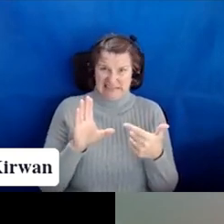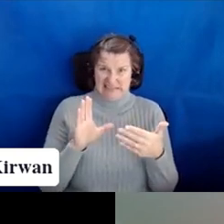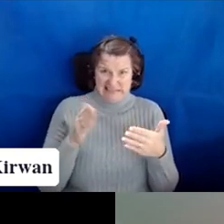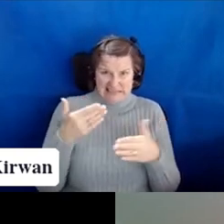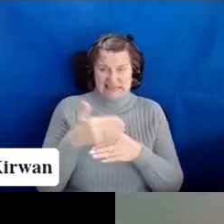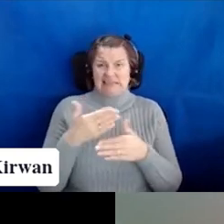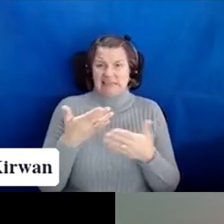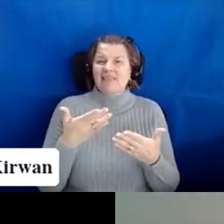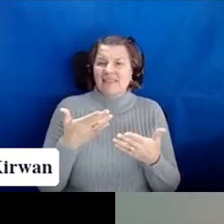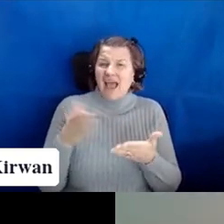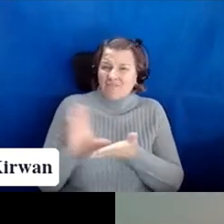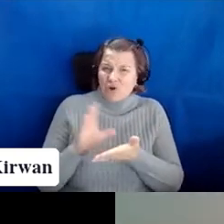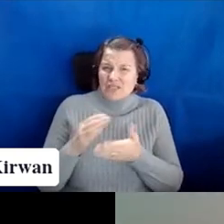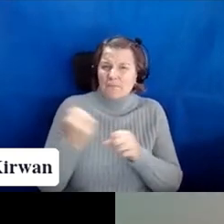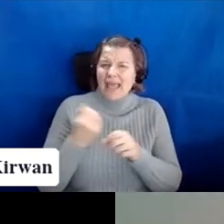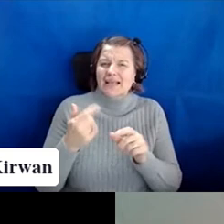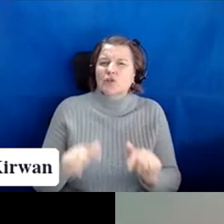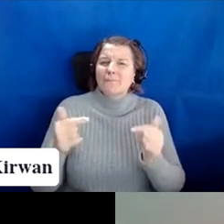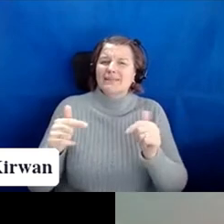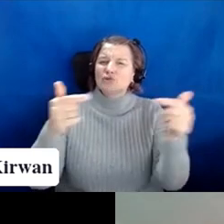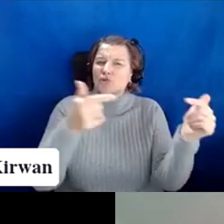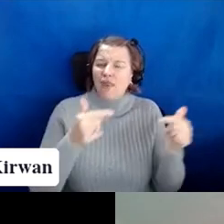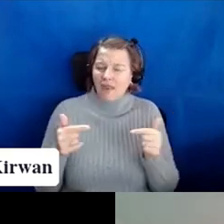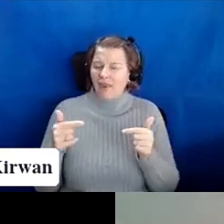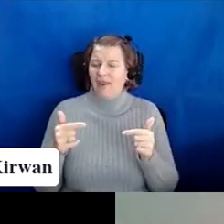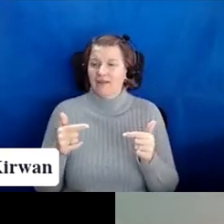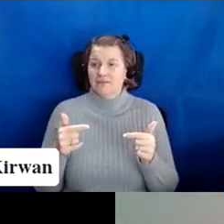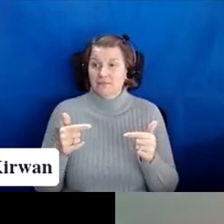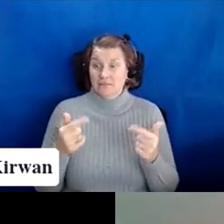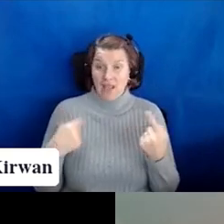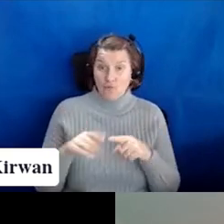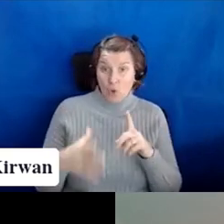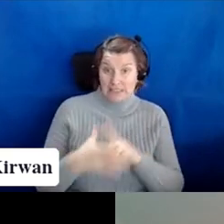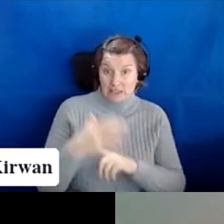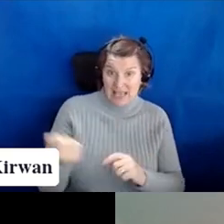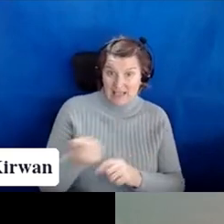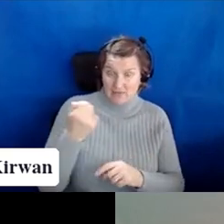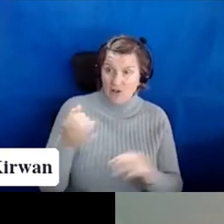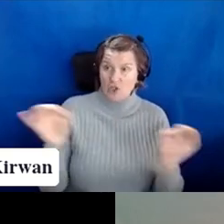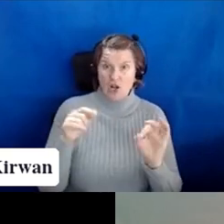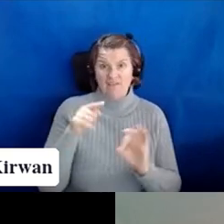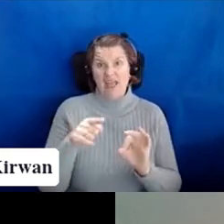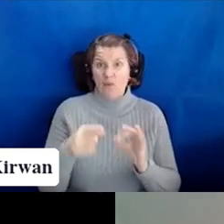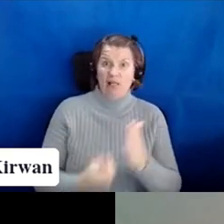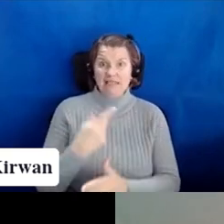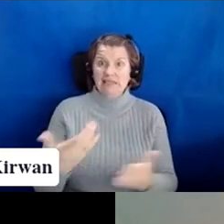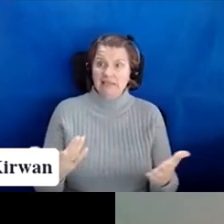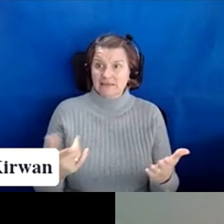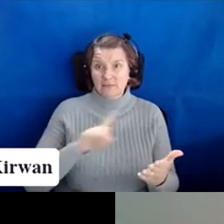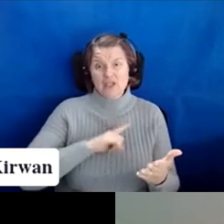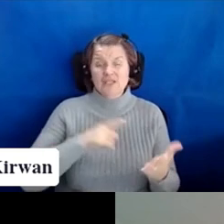creates competition. And ultimately, I think if we're successful, none of this will exist, because it's just the way